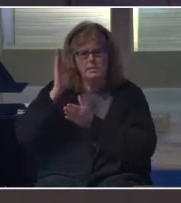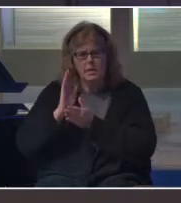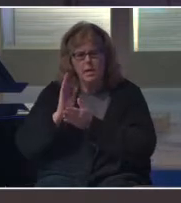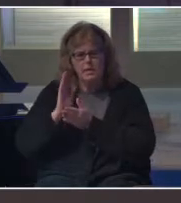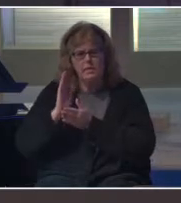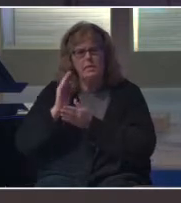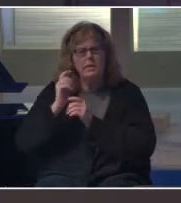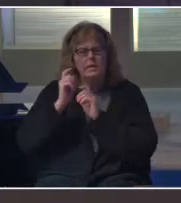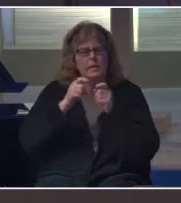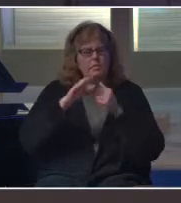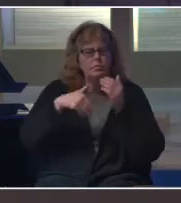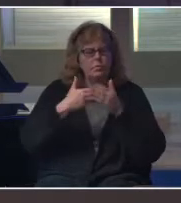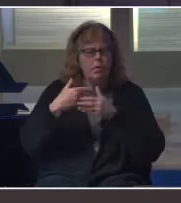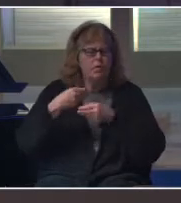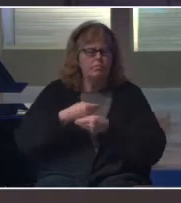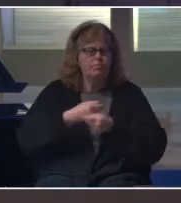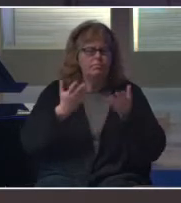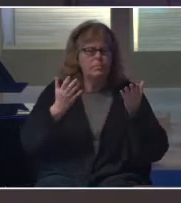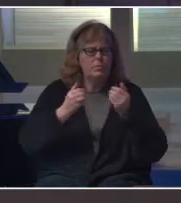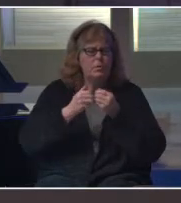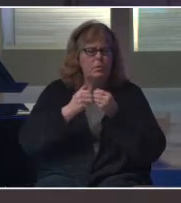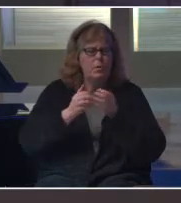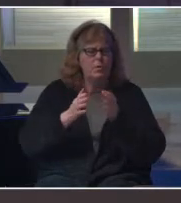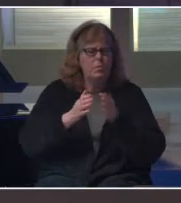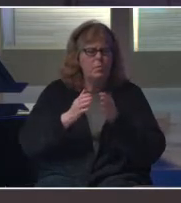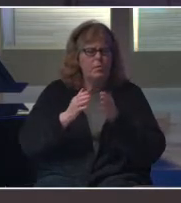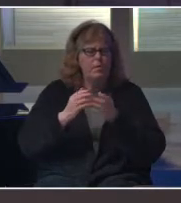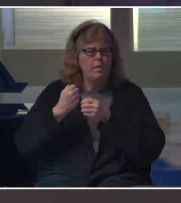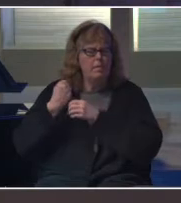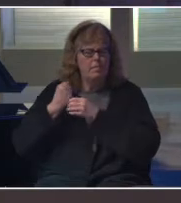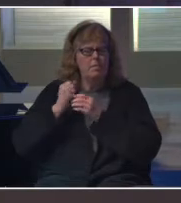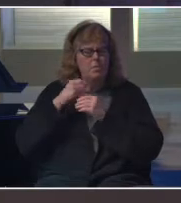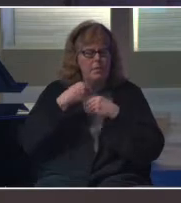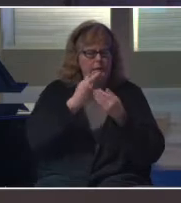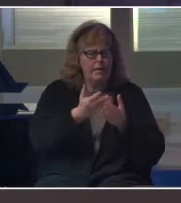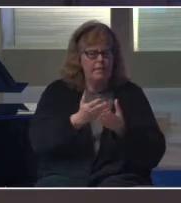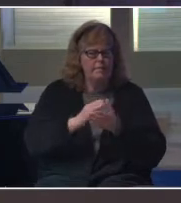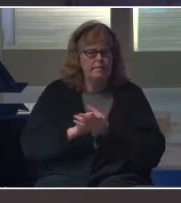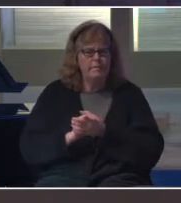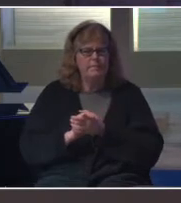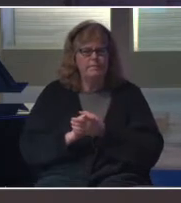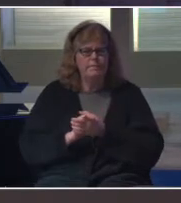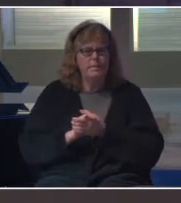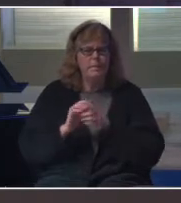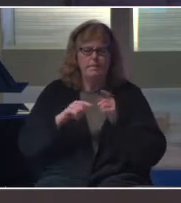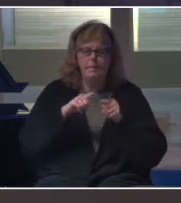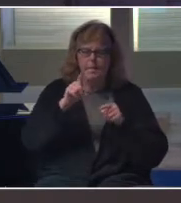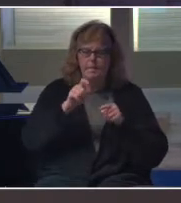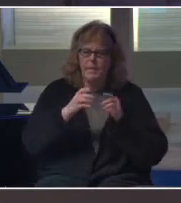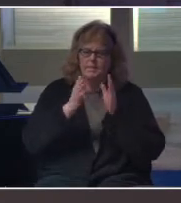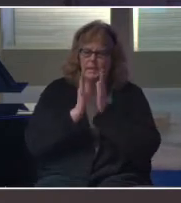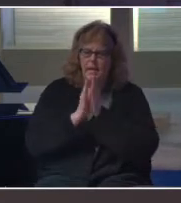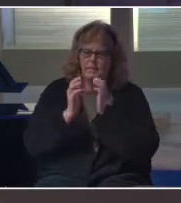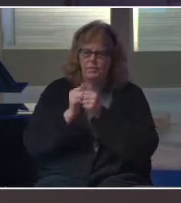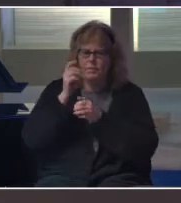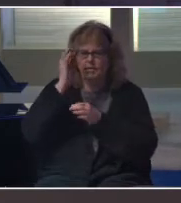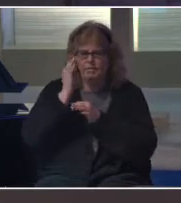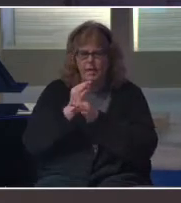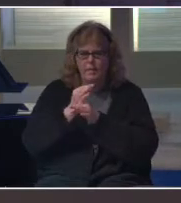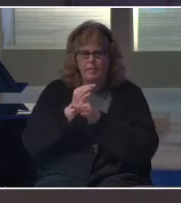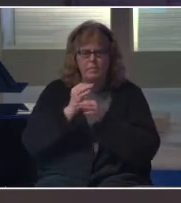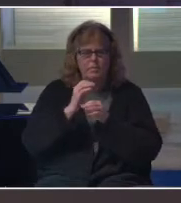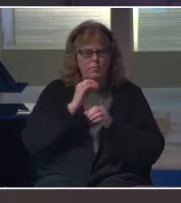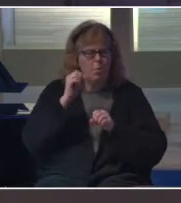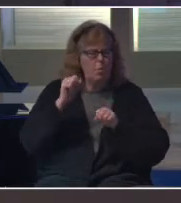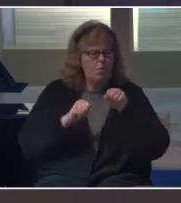who gives to all generously and without reproach, and it will be given to him. But he must ask in faith, without any